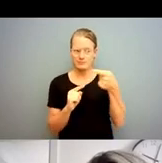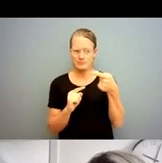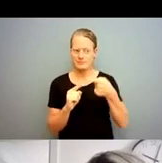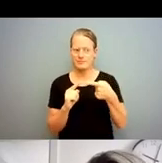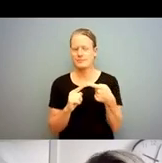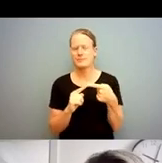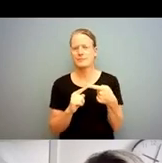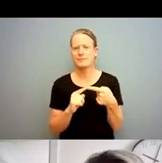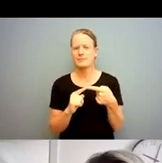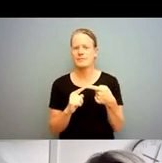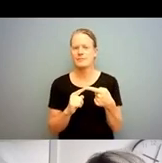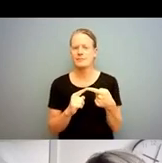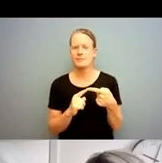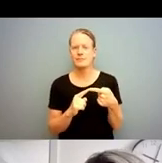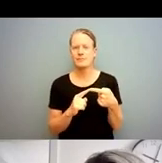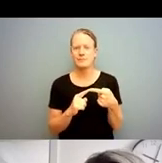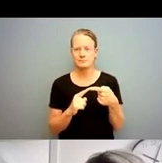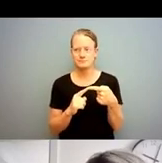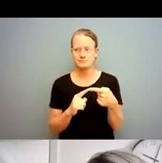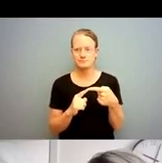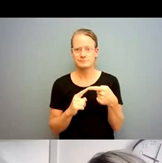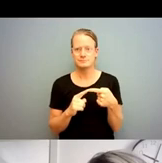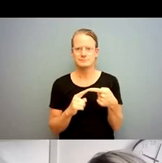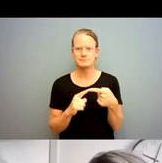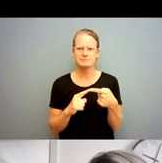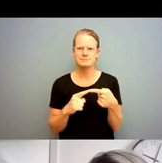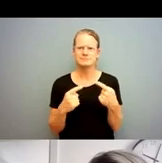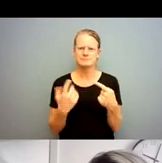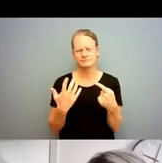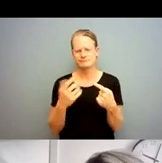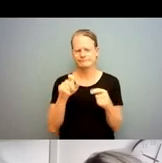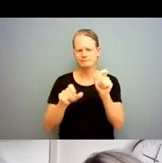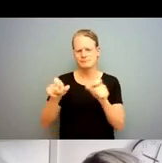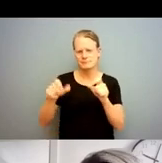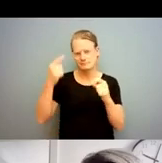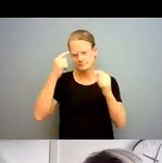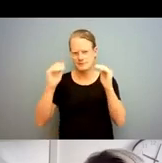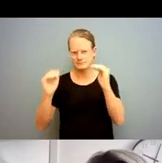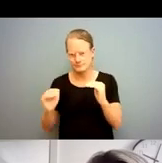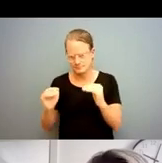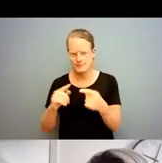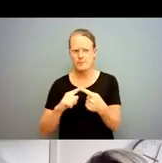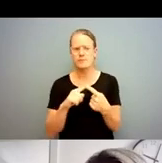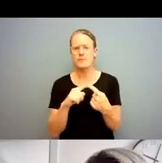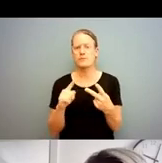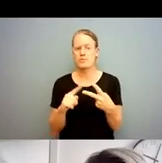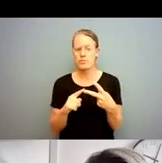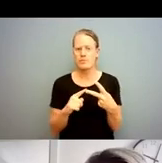developmental disorders, and Autism Foreining Association for